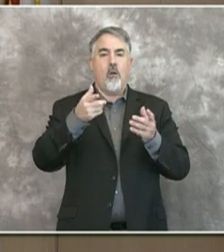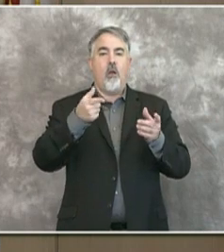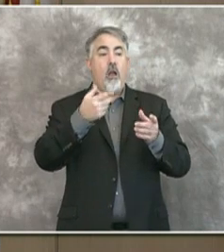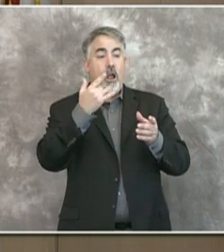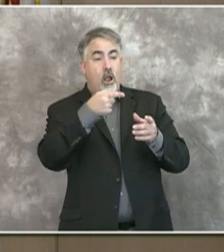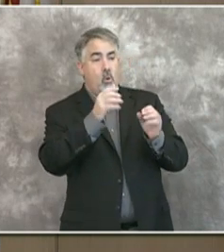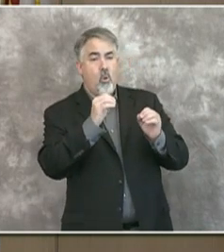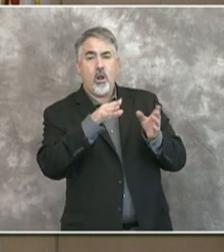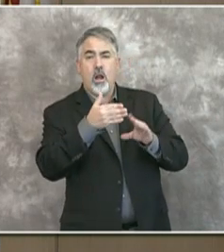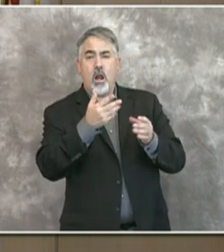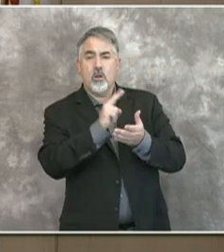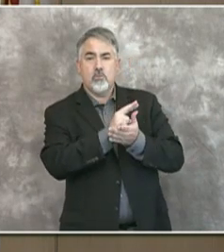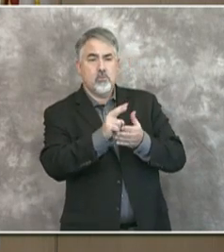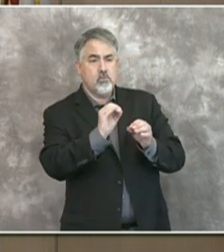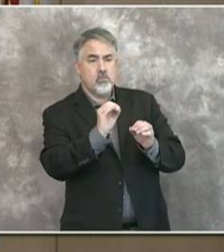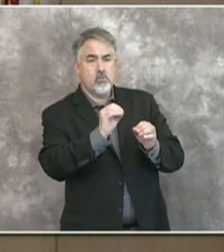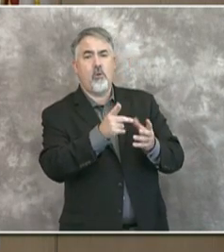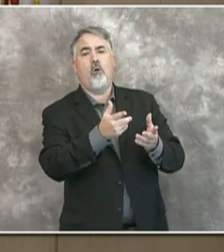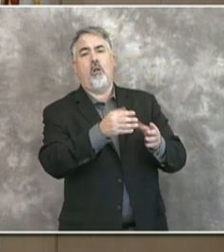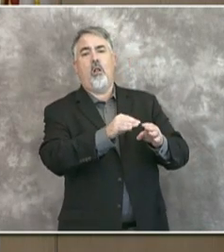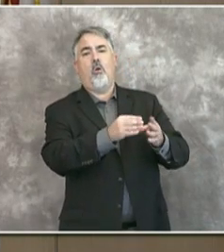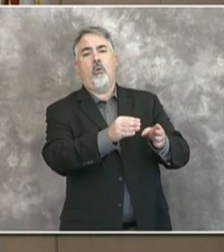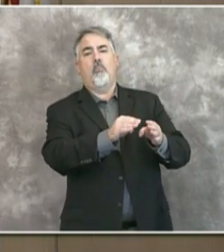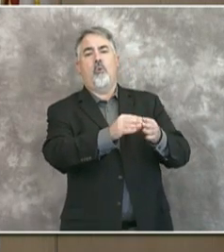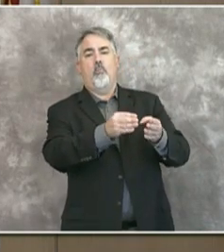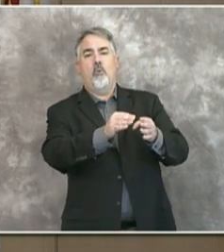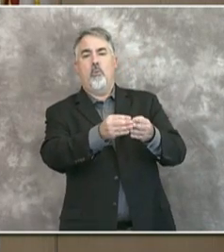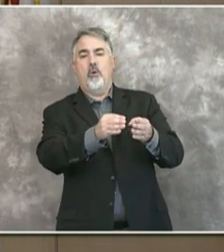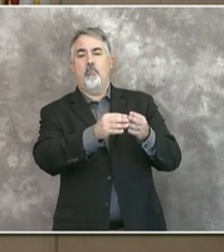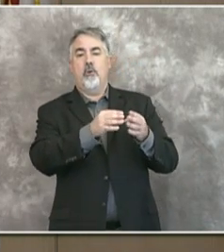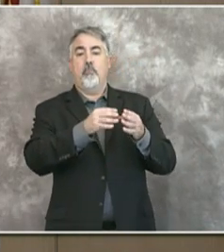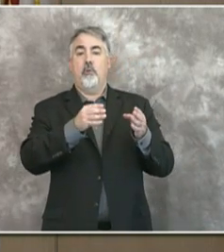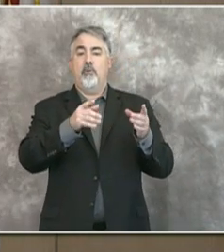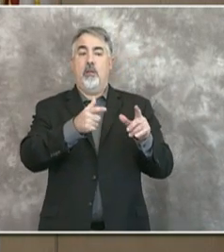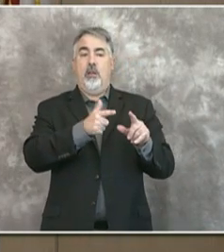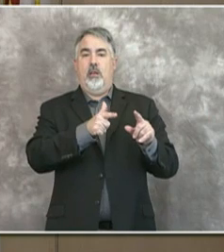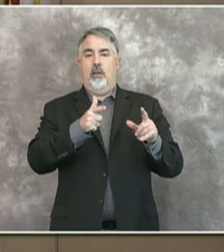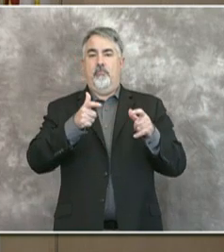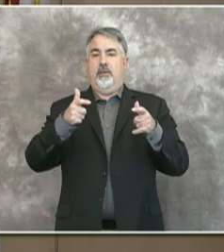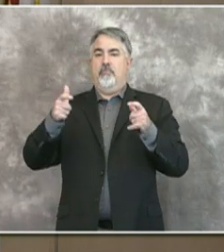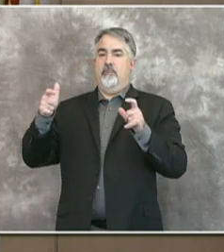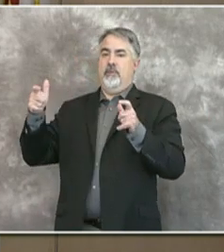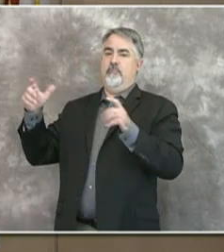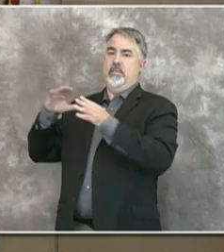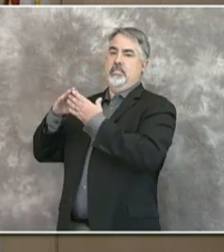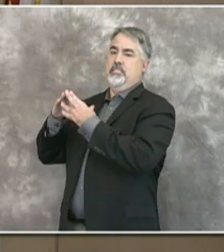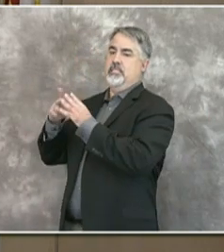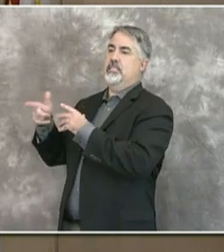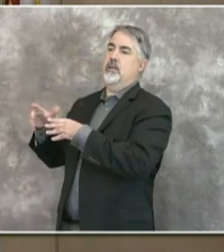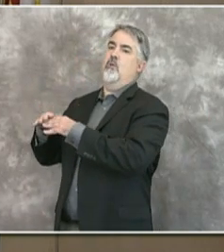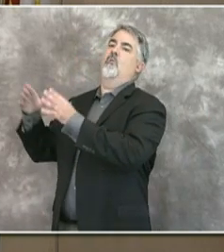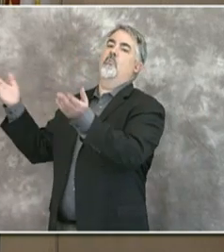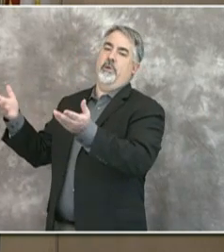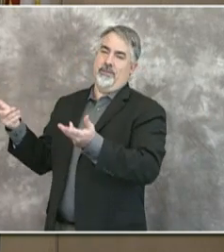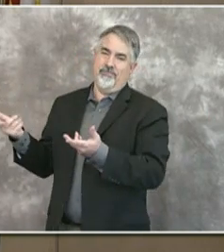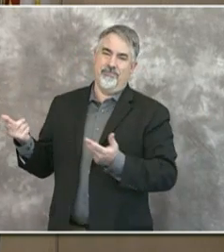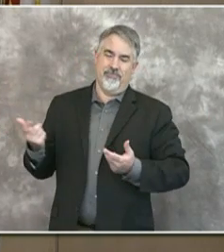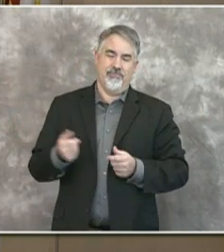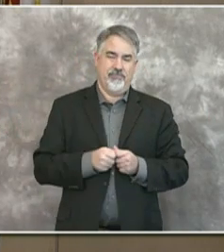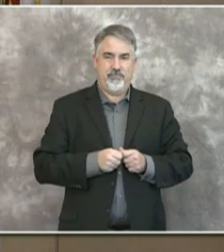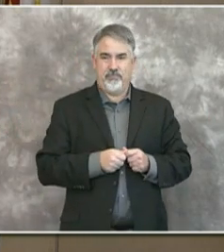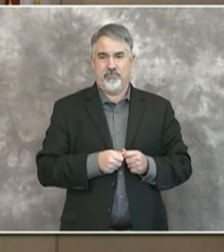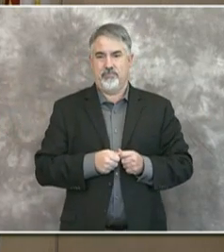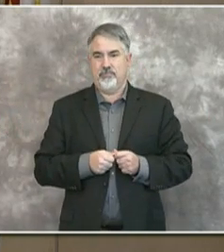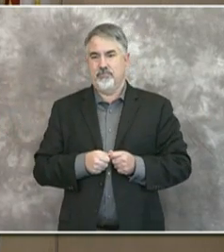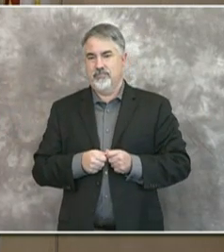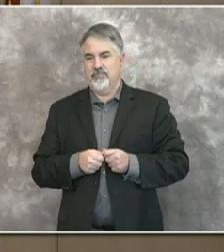be provided with the metrics so that we can all elevate more closely